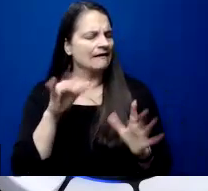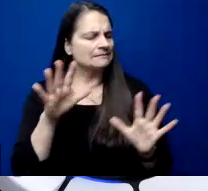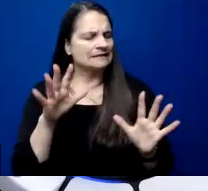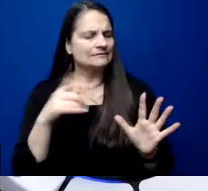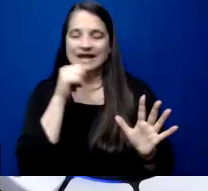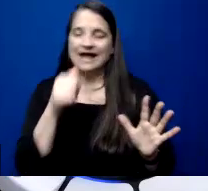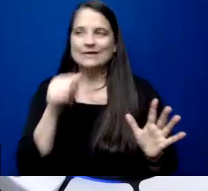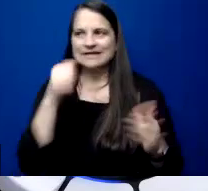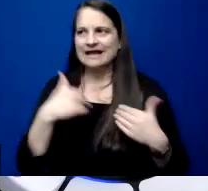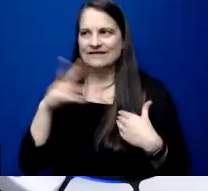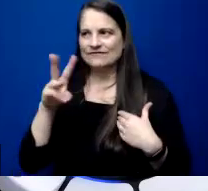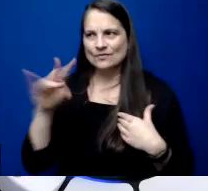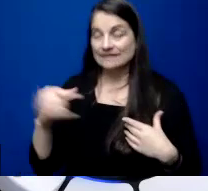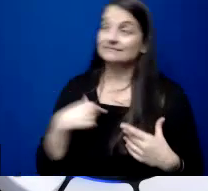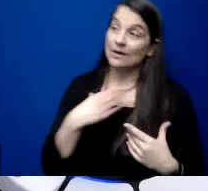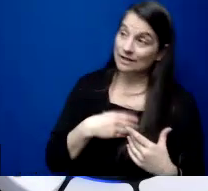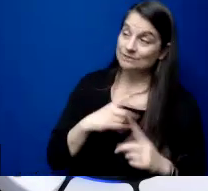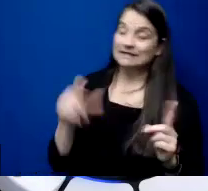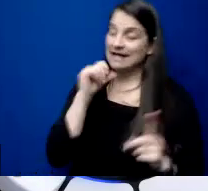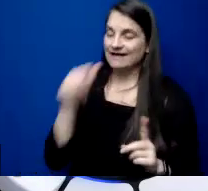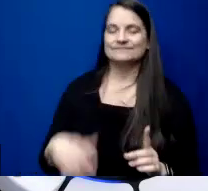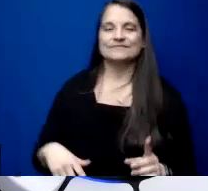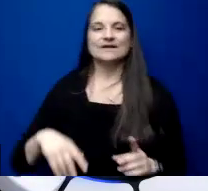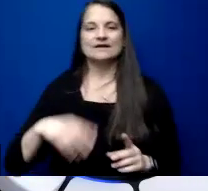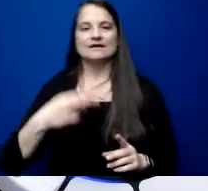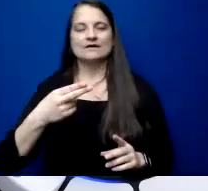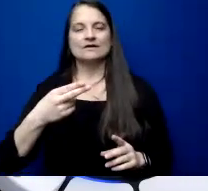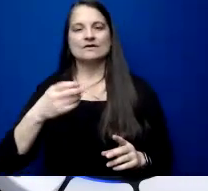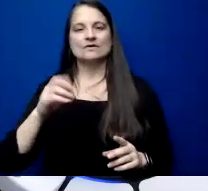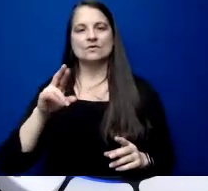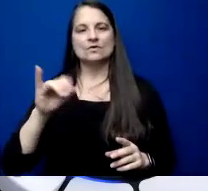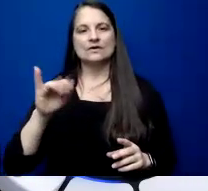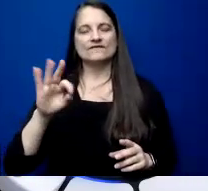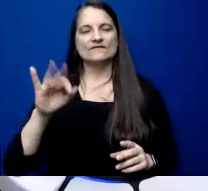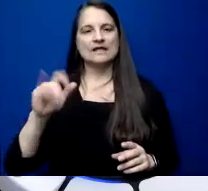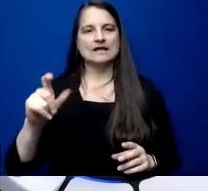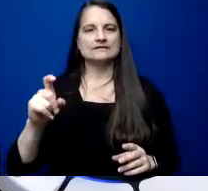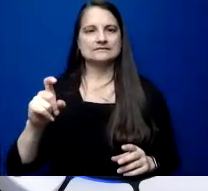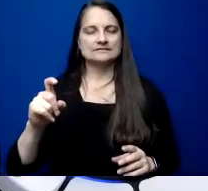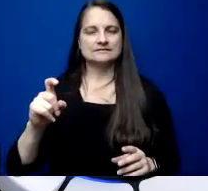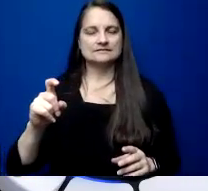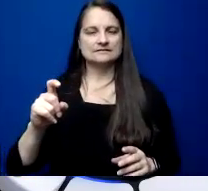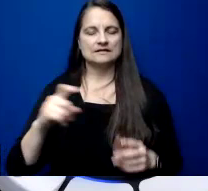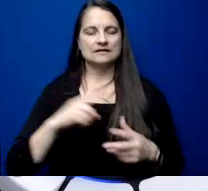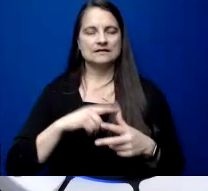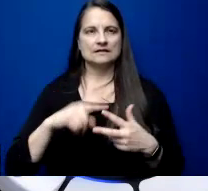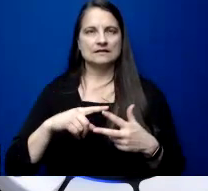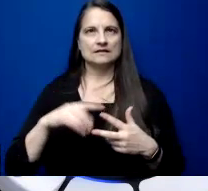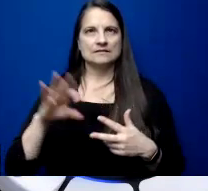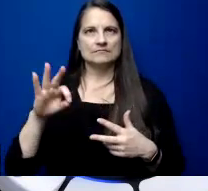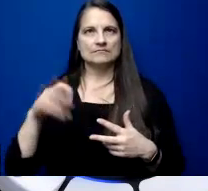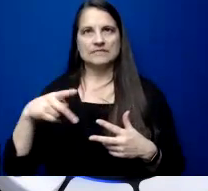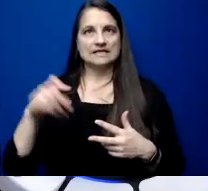but I wish we did. But yeah, we do have things for like the HoriFlex, the PlayStation